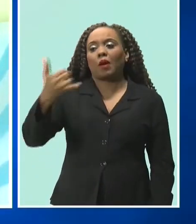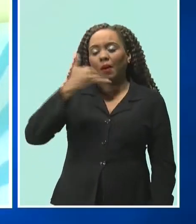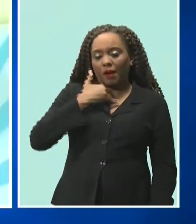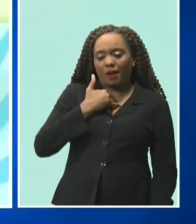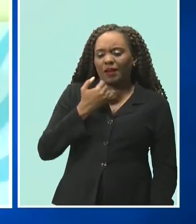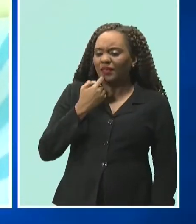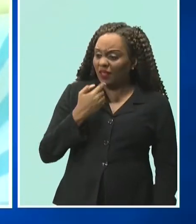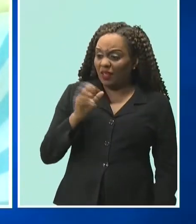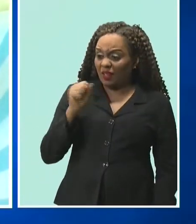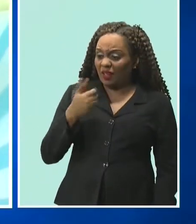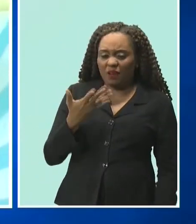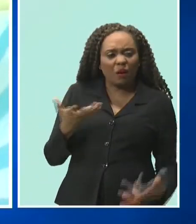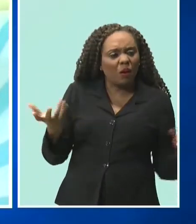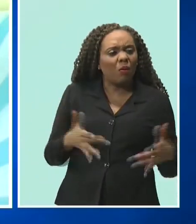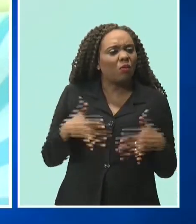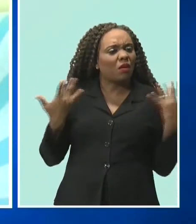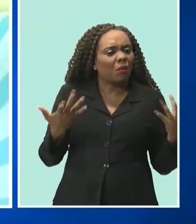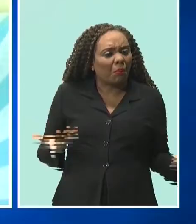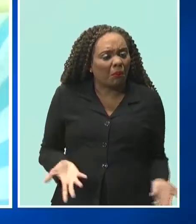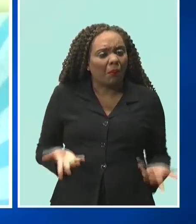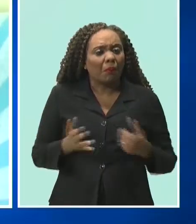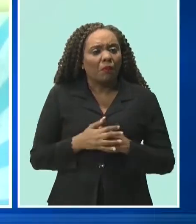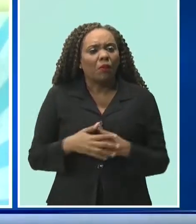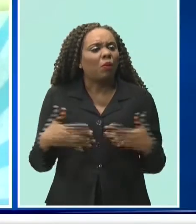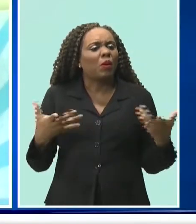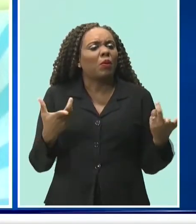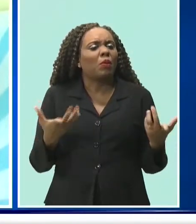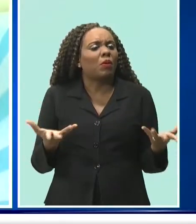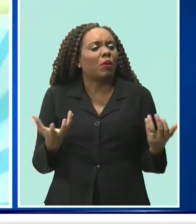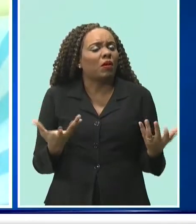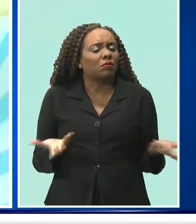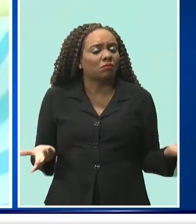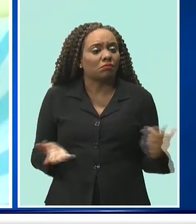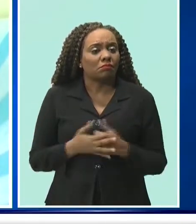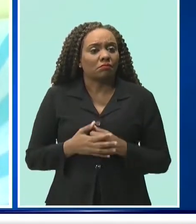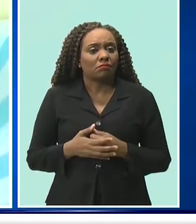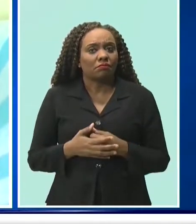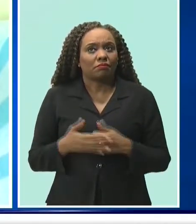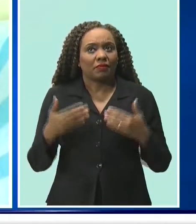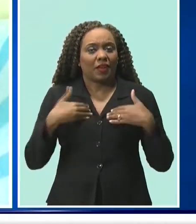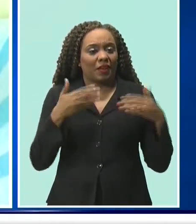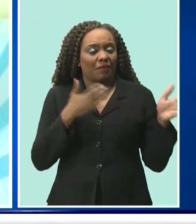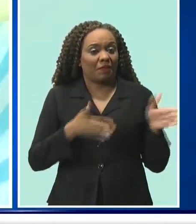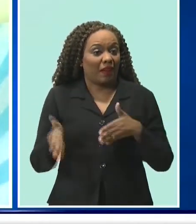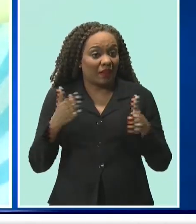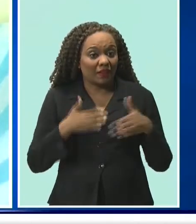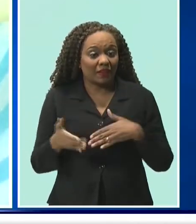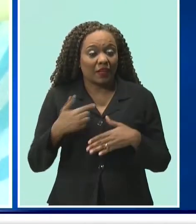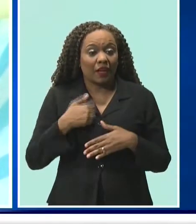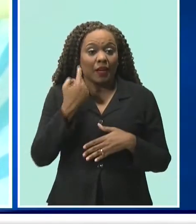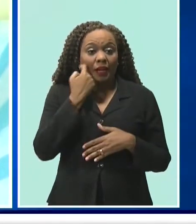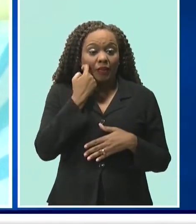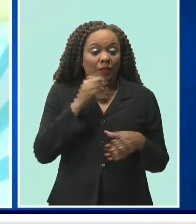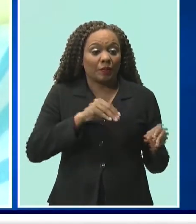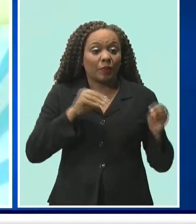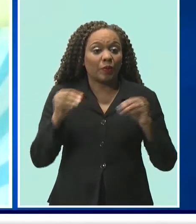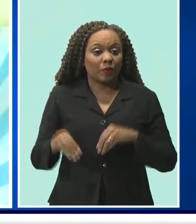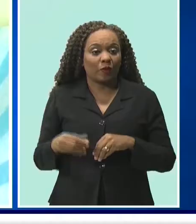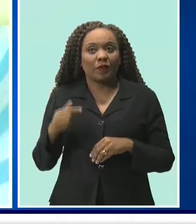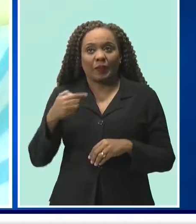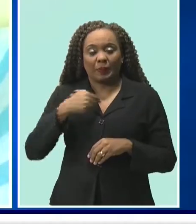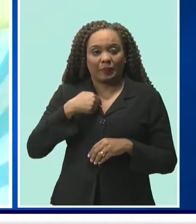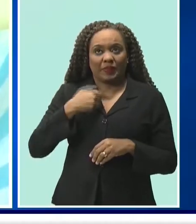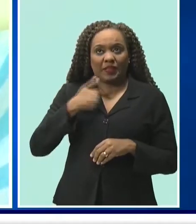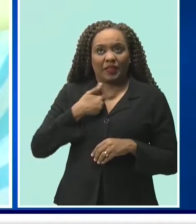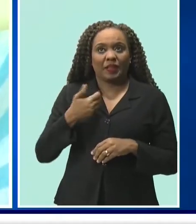be like, yes, Teresa, what you want now, and he even had plans to take, because I recently moved, he had plans to take him to put up